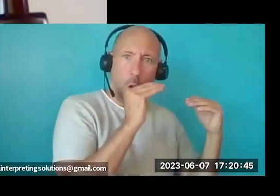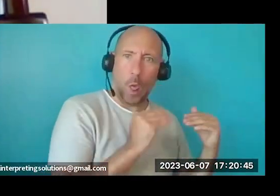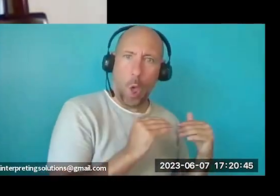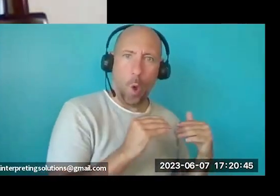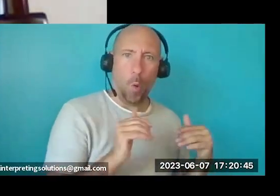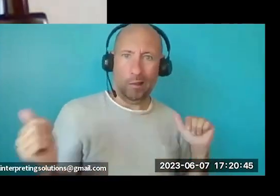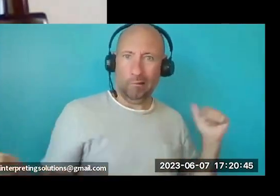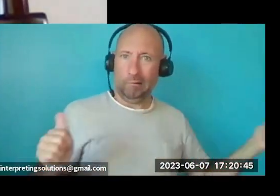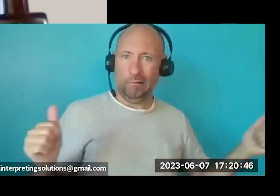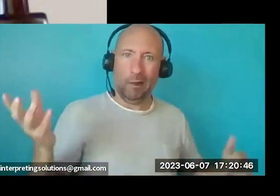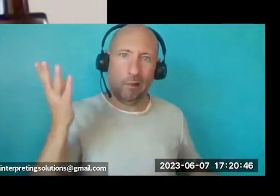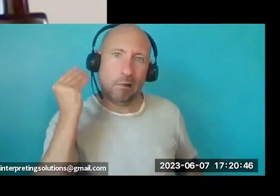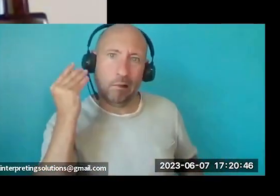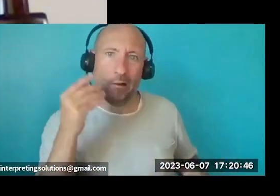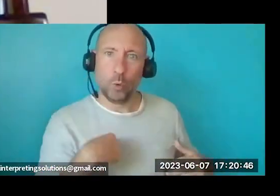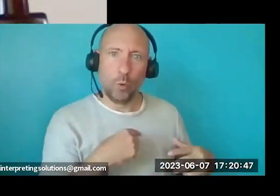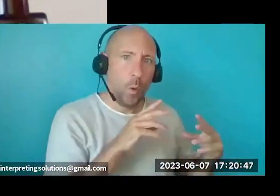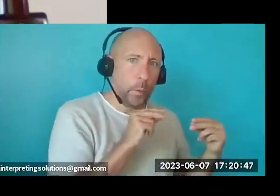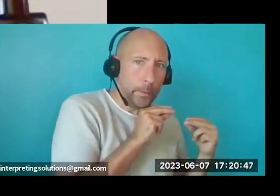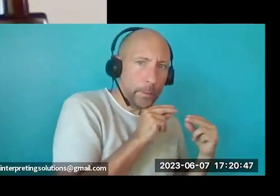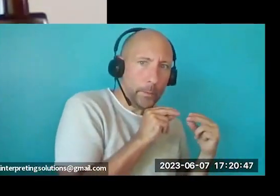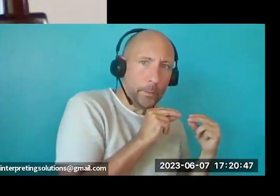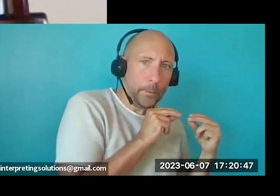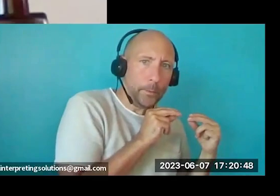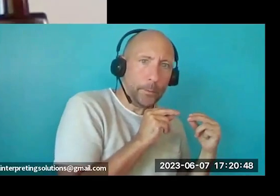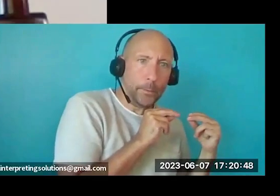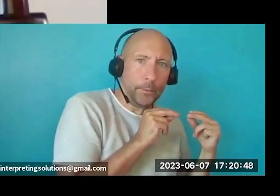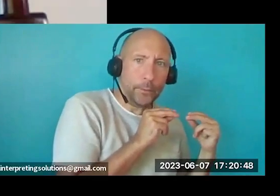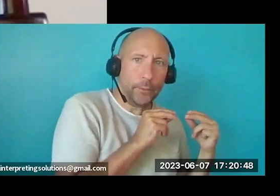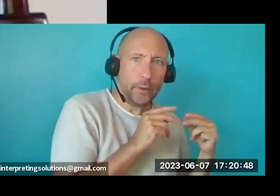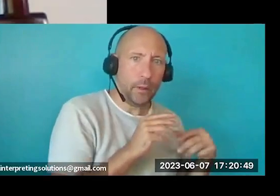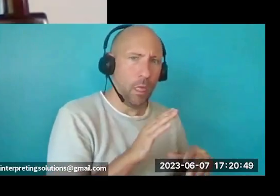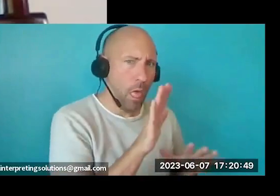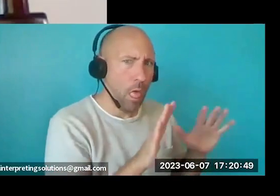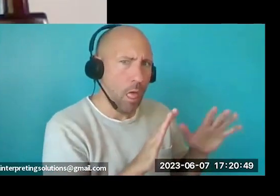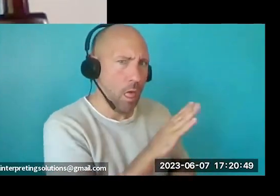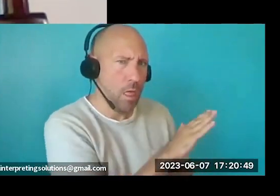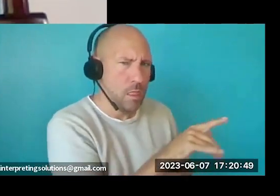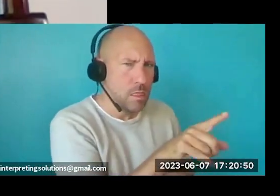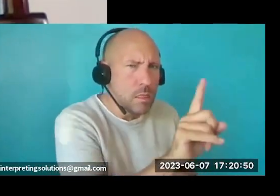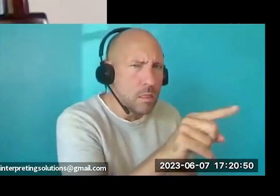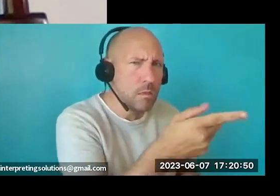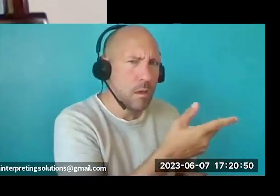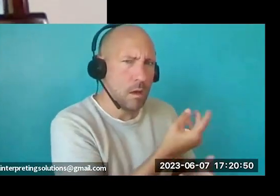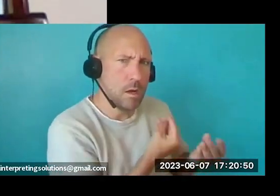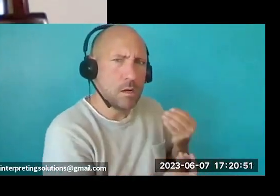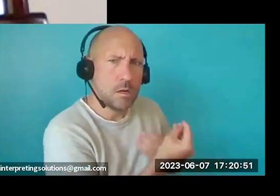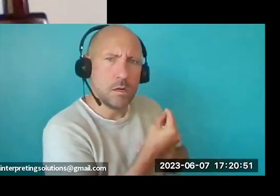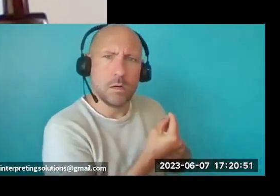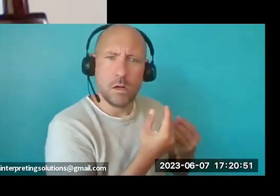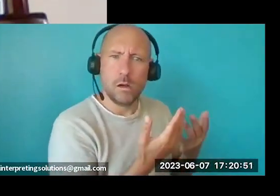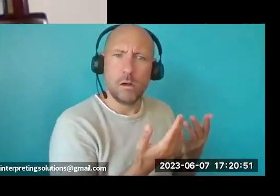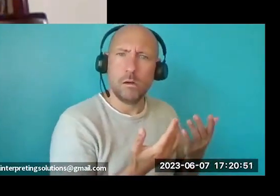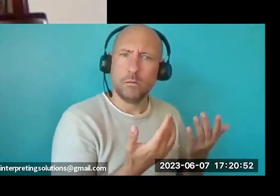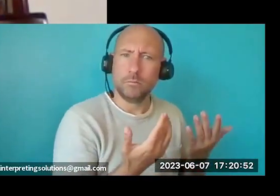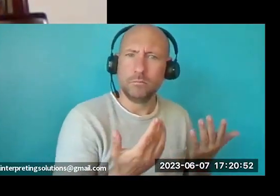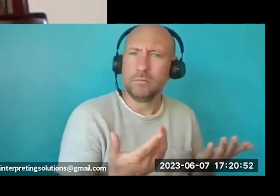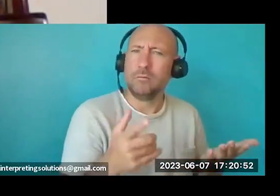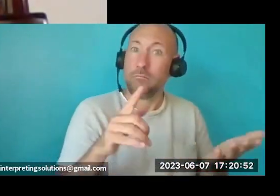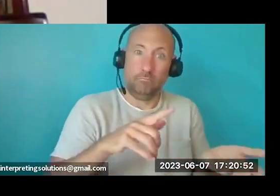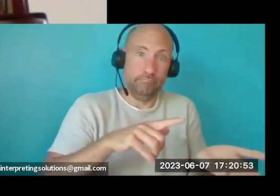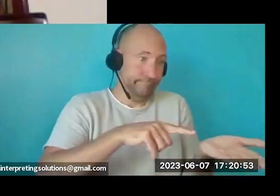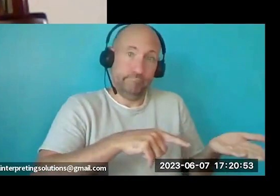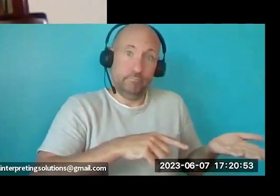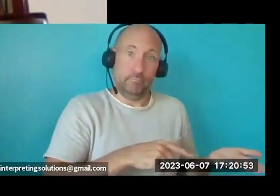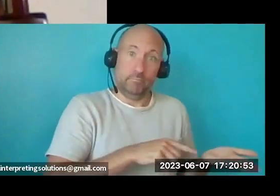annoying others. And so we also used the gestures. For instance, we would use the palm of the